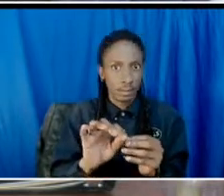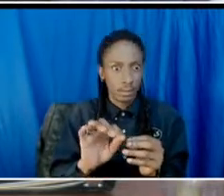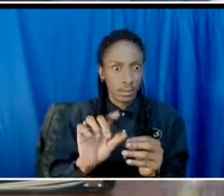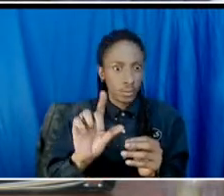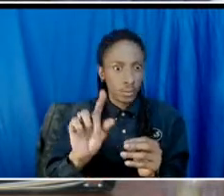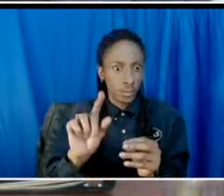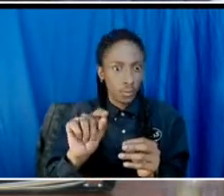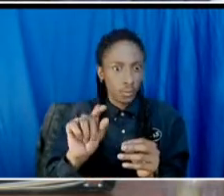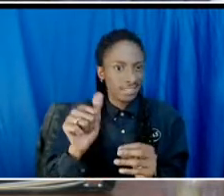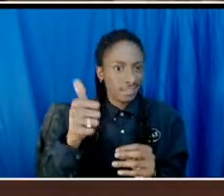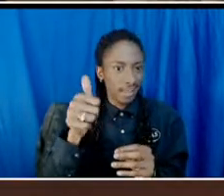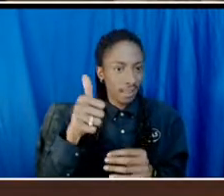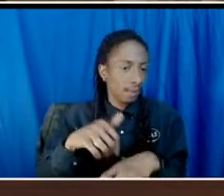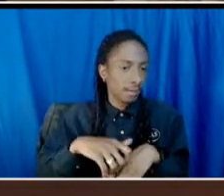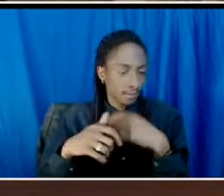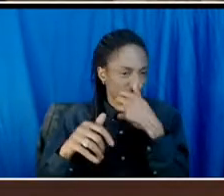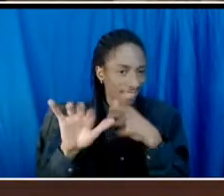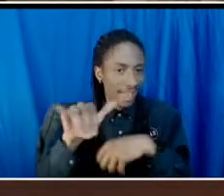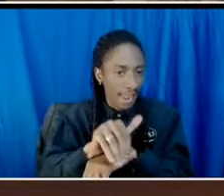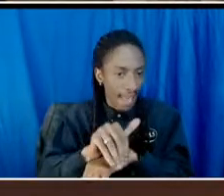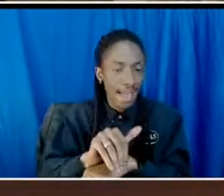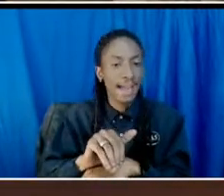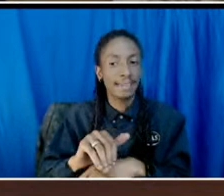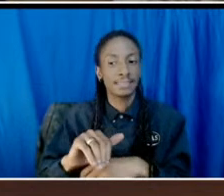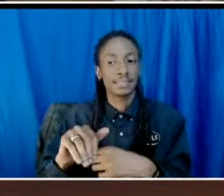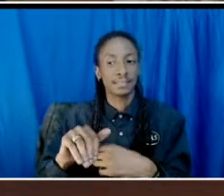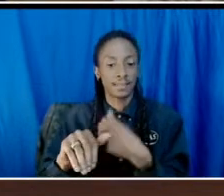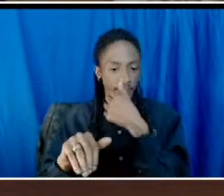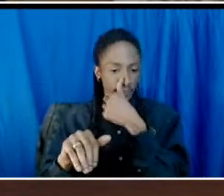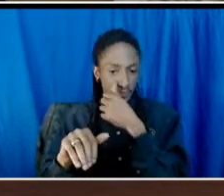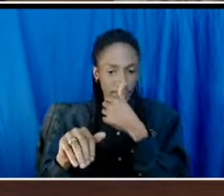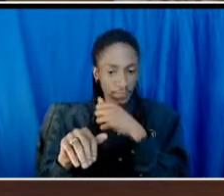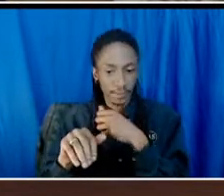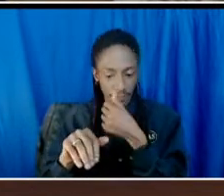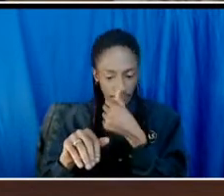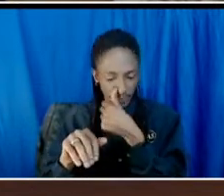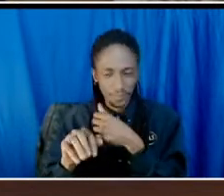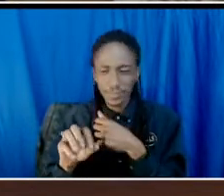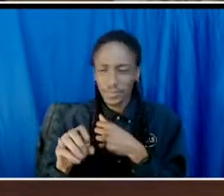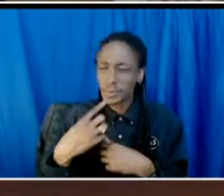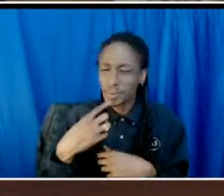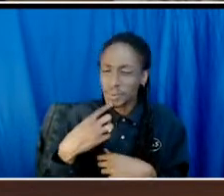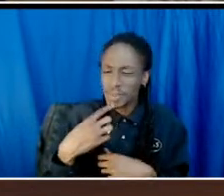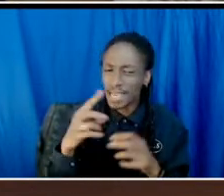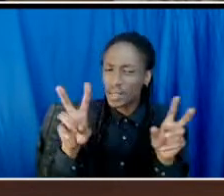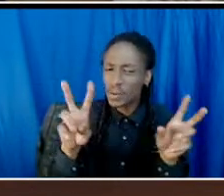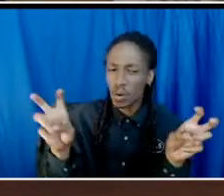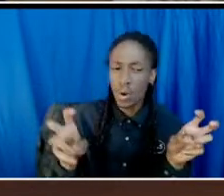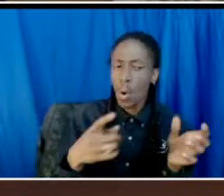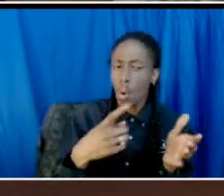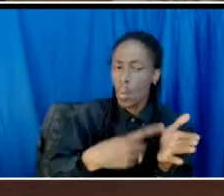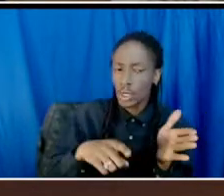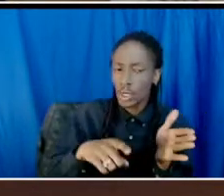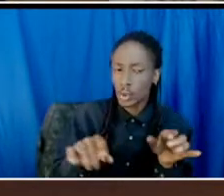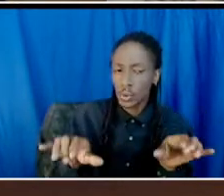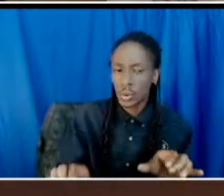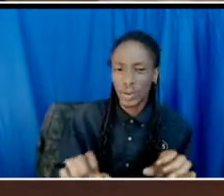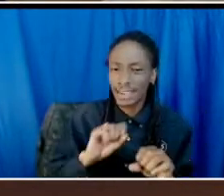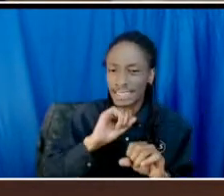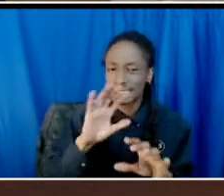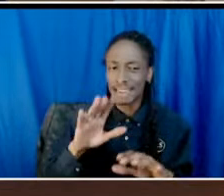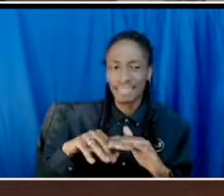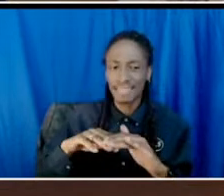room. And one of the things that you said to Mr. Clark is, quote, what you are doing is nothing less than the United States